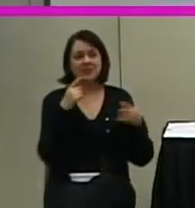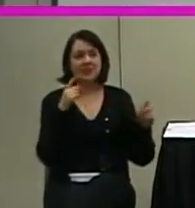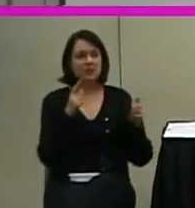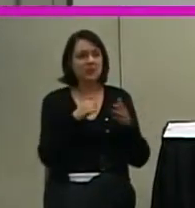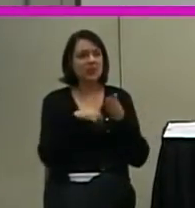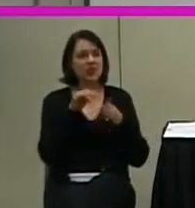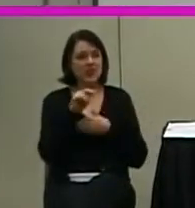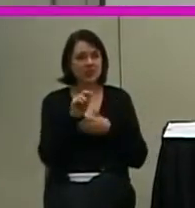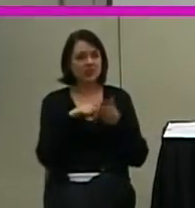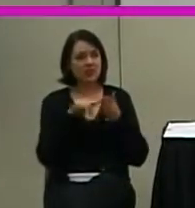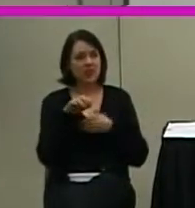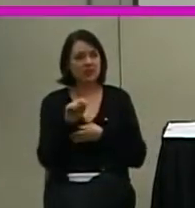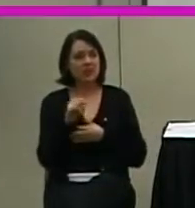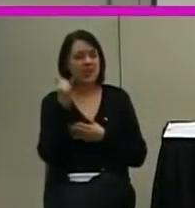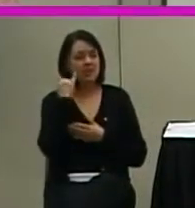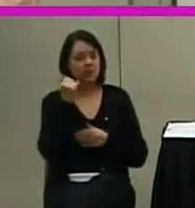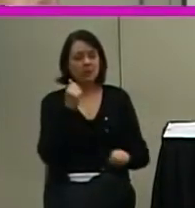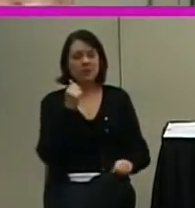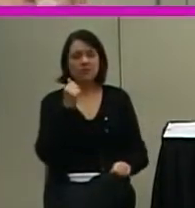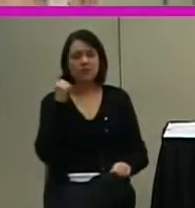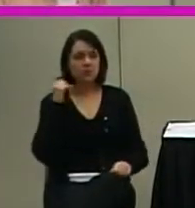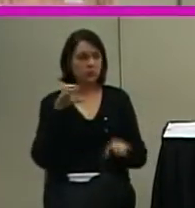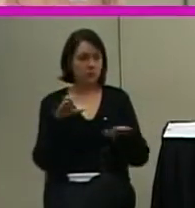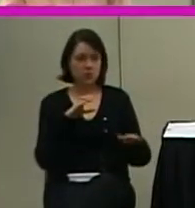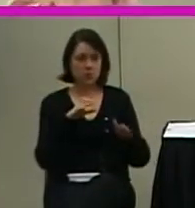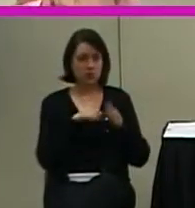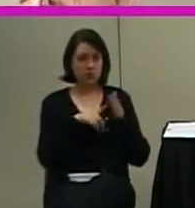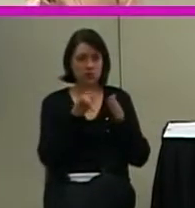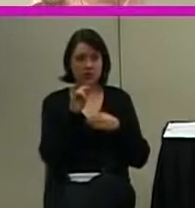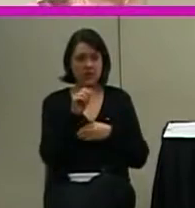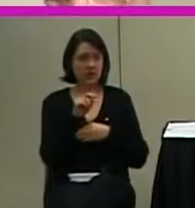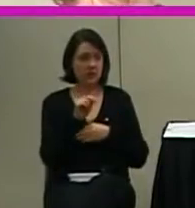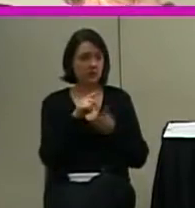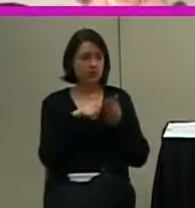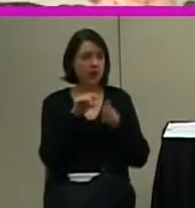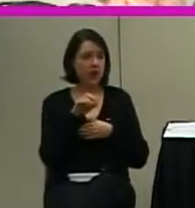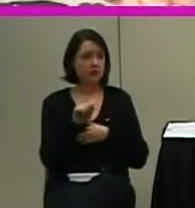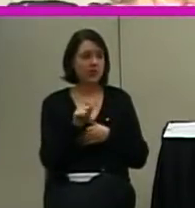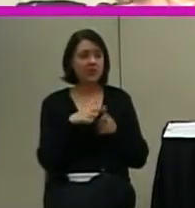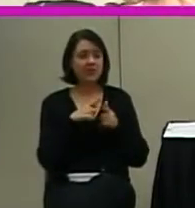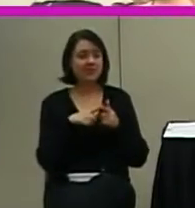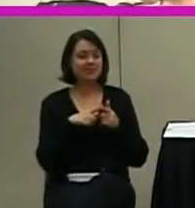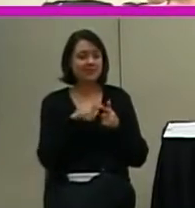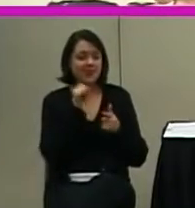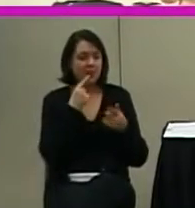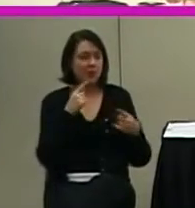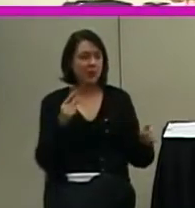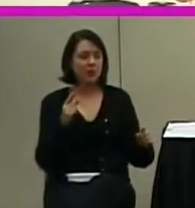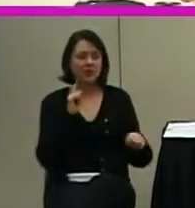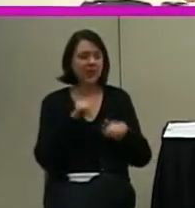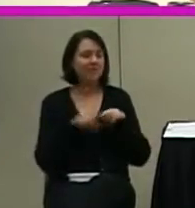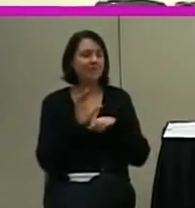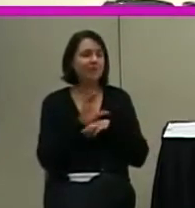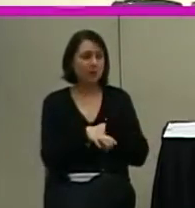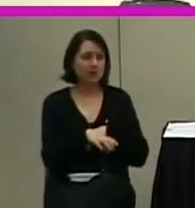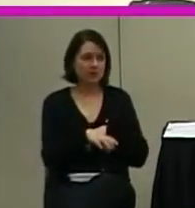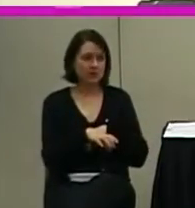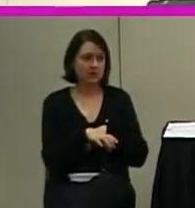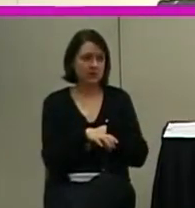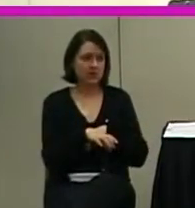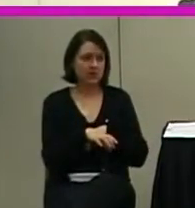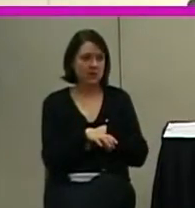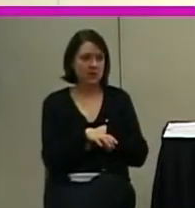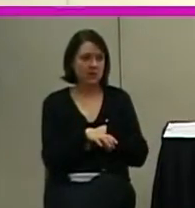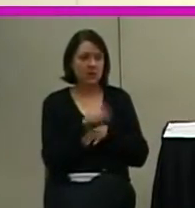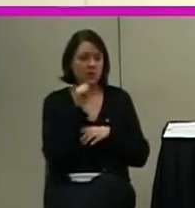check-out. If they refuse to do check-in, check-out, then check-in, check-out won't work. You can't force someone to do check-in, check-out. They just